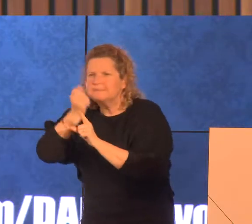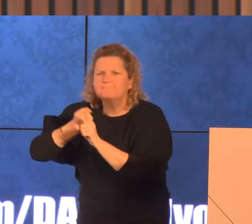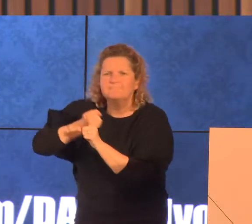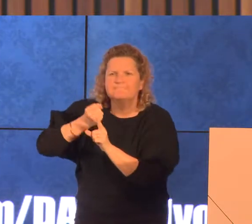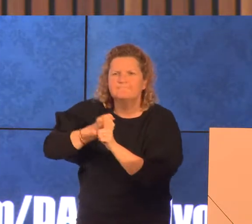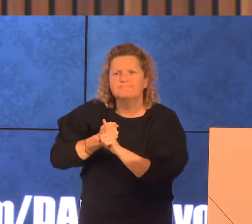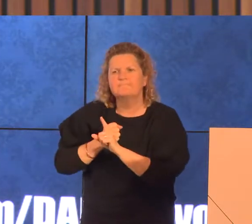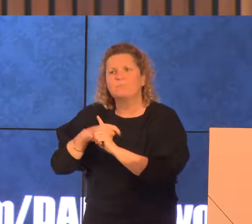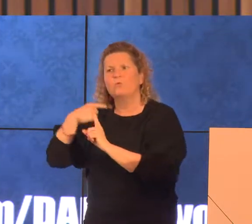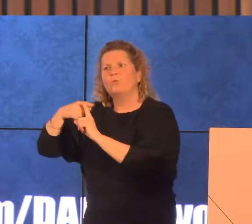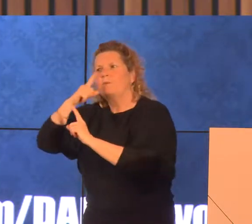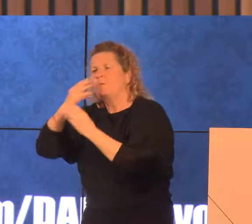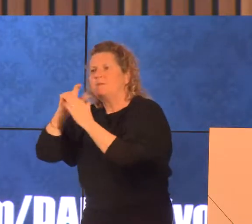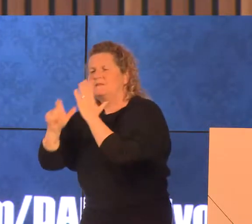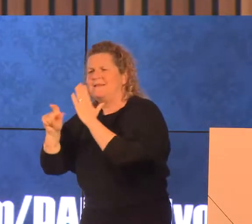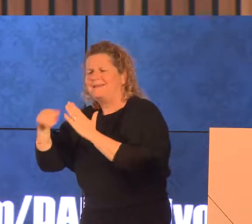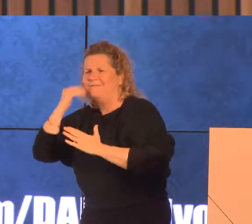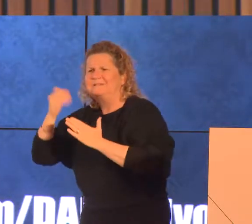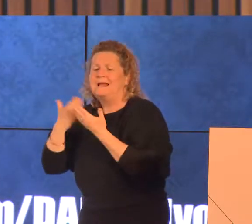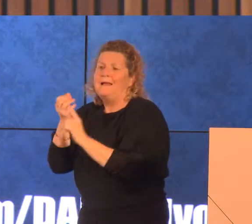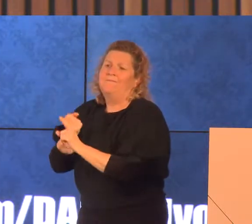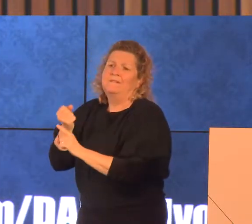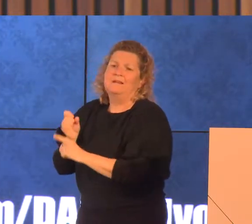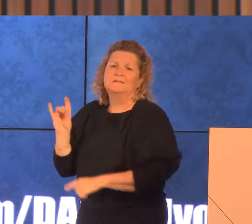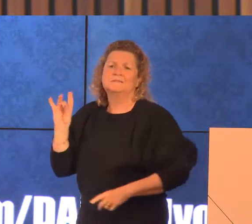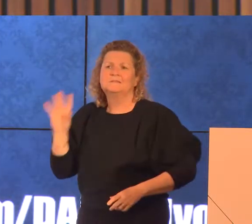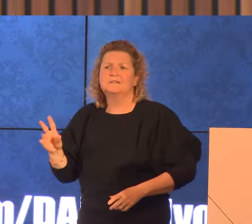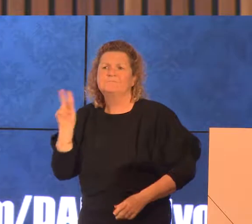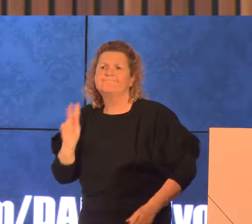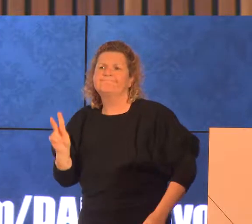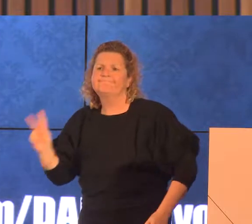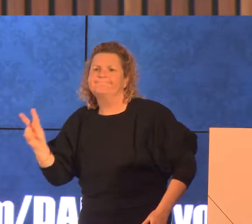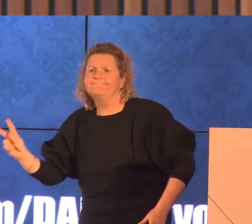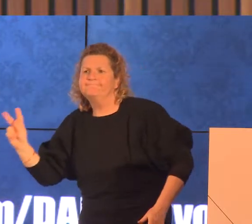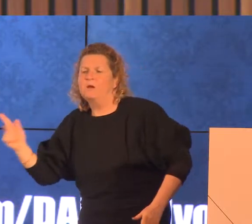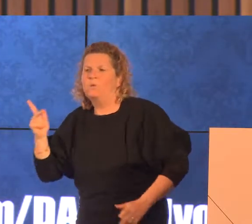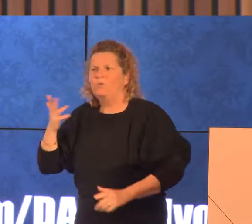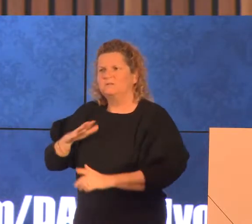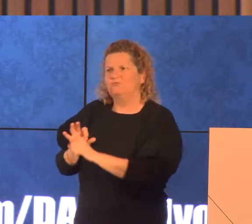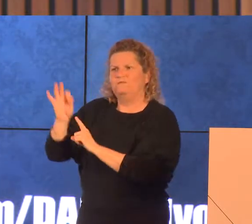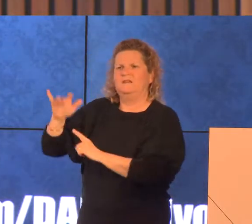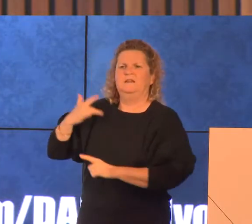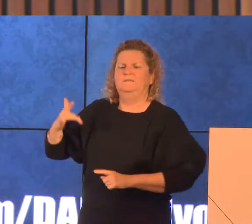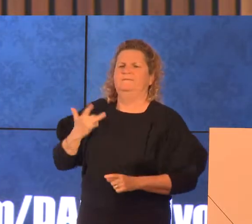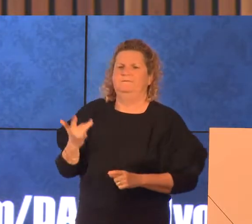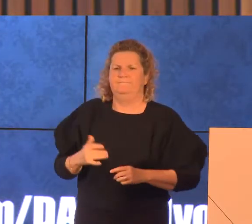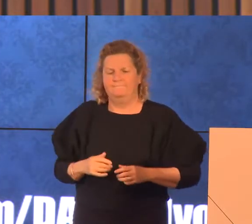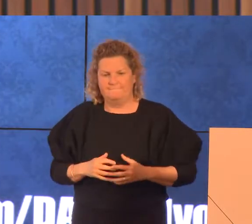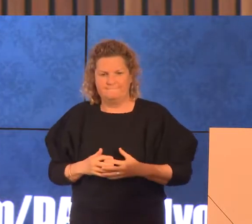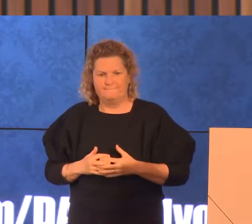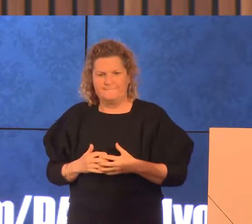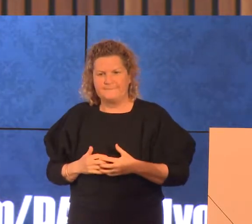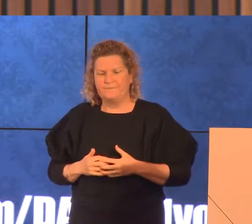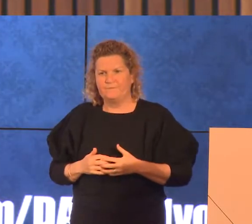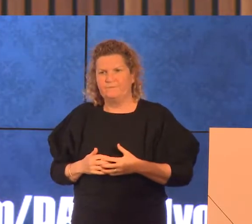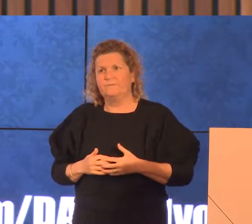with disability who are every day advocating for themselves for a bigger and better deal in many areas of their life.